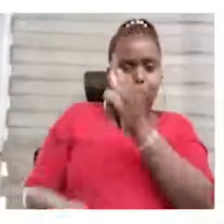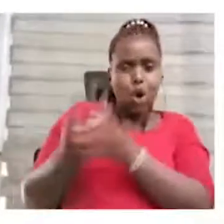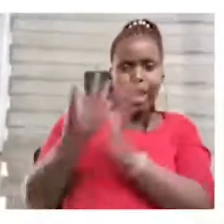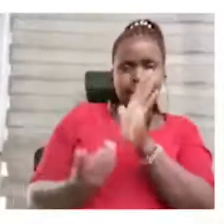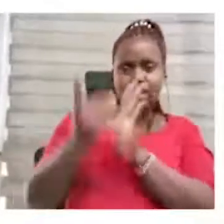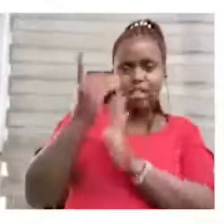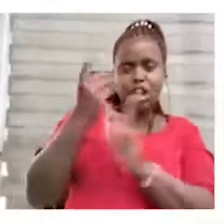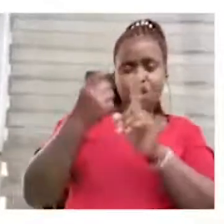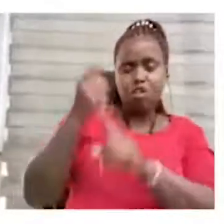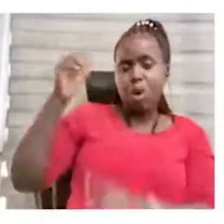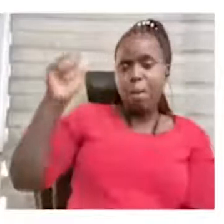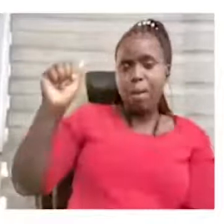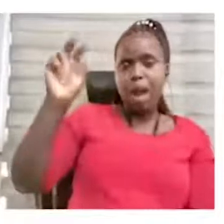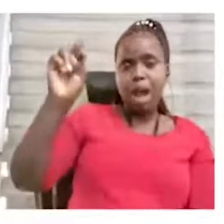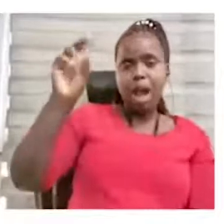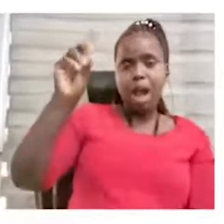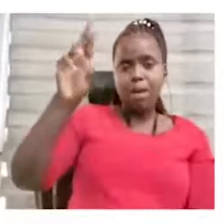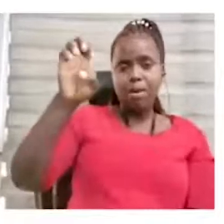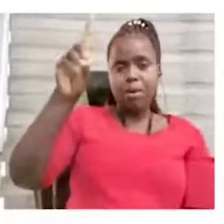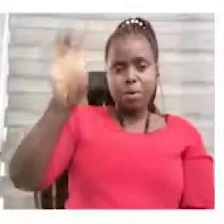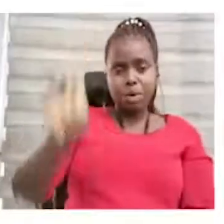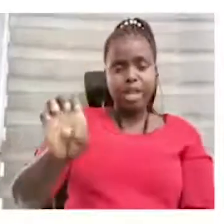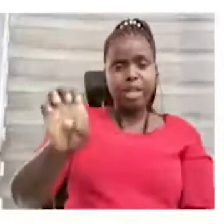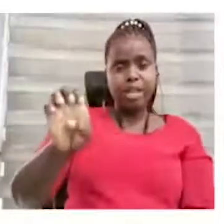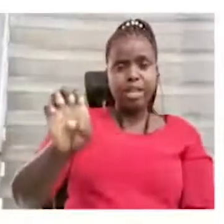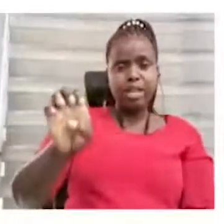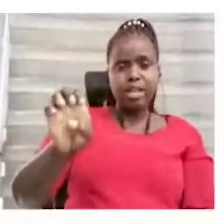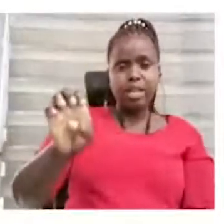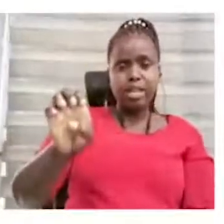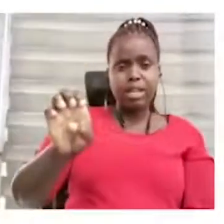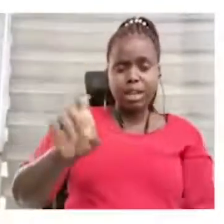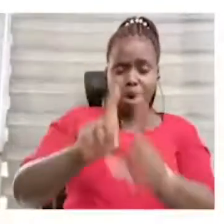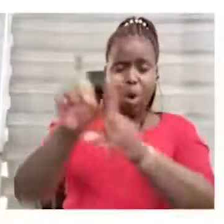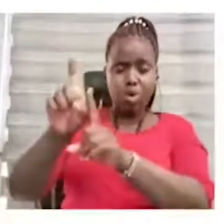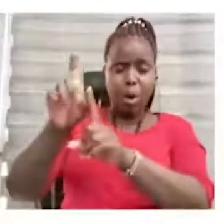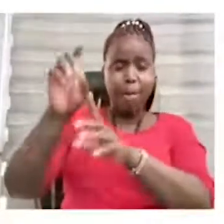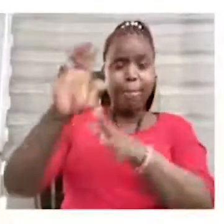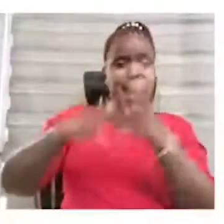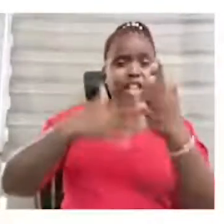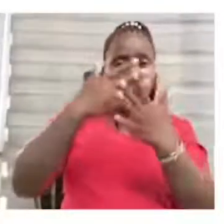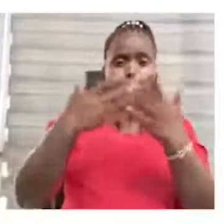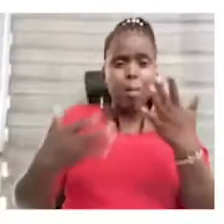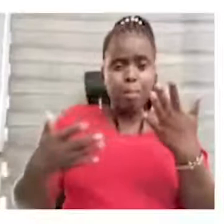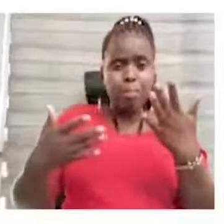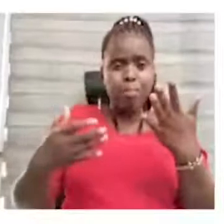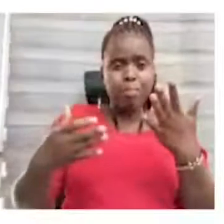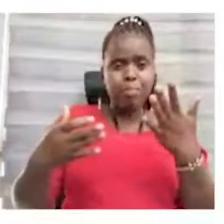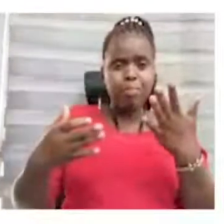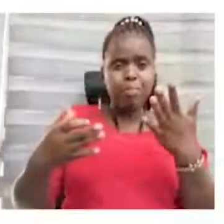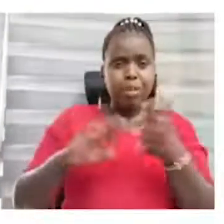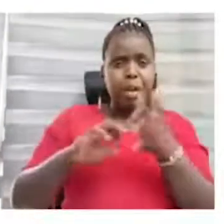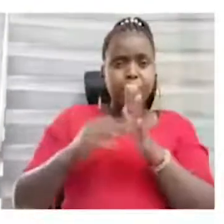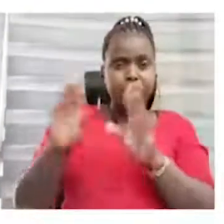standpoint is Android's a platform, and as a platform, there are amazing opportunities